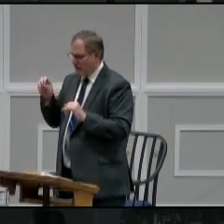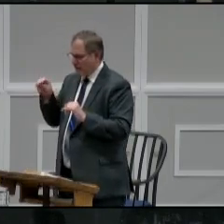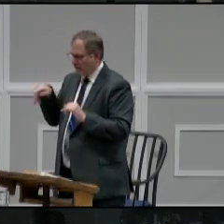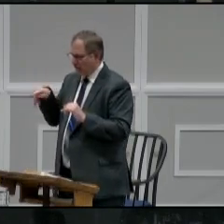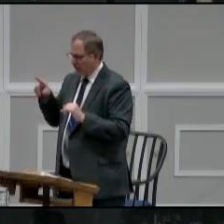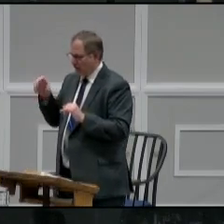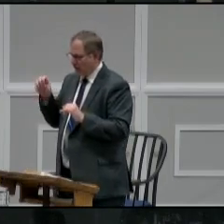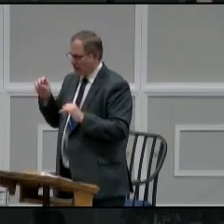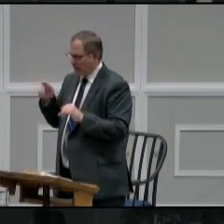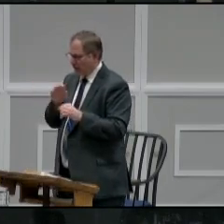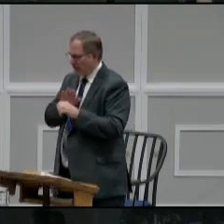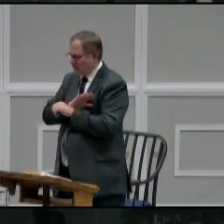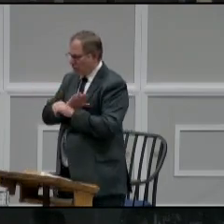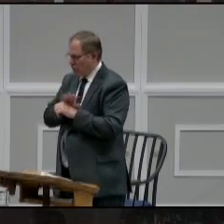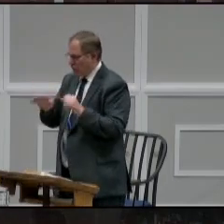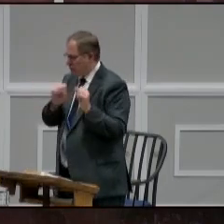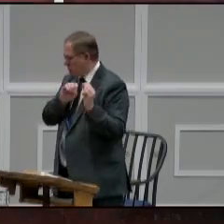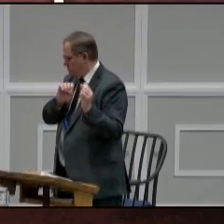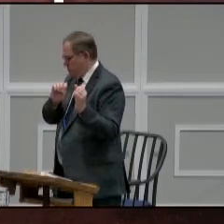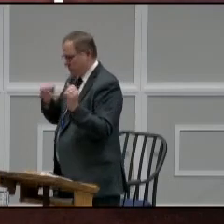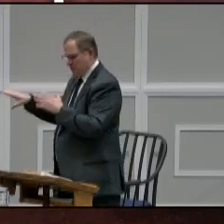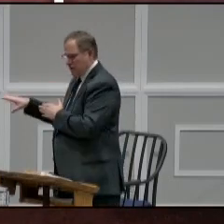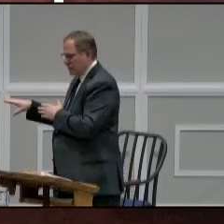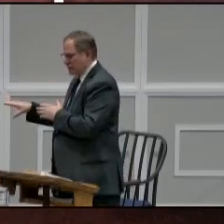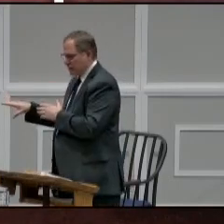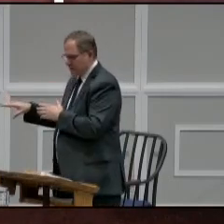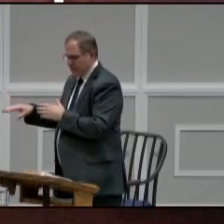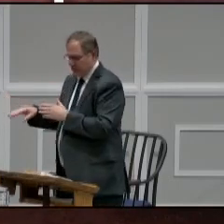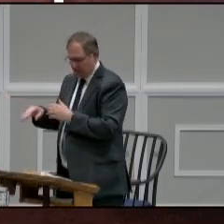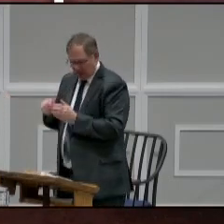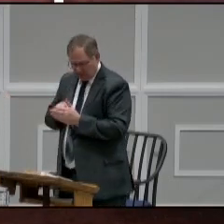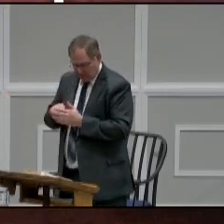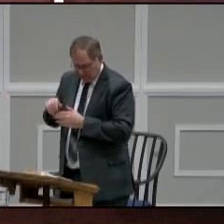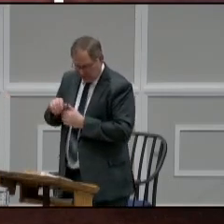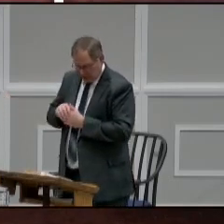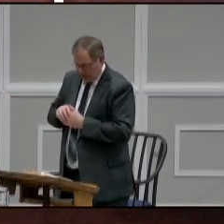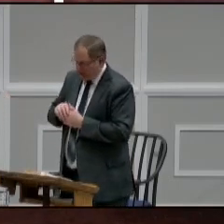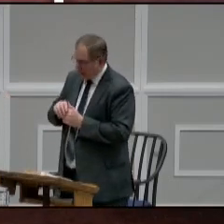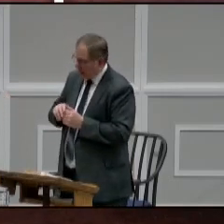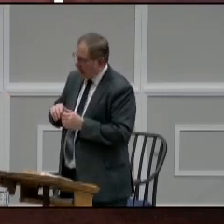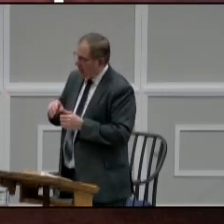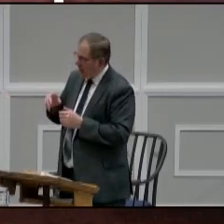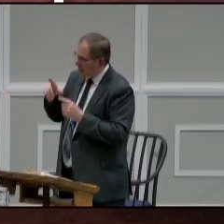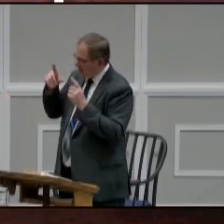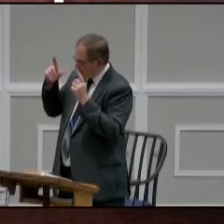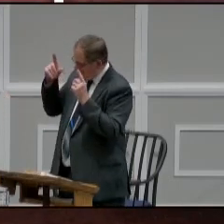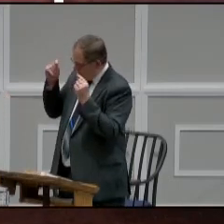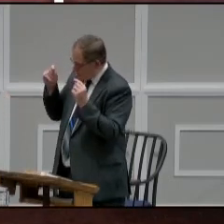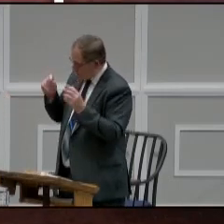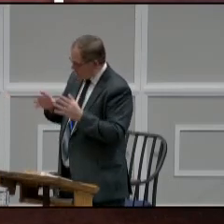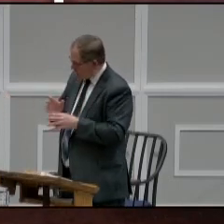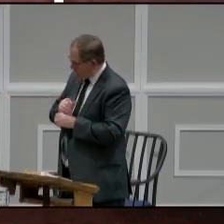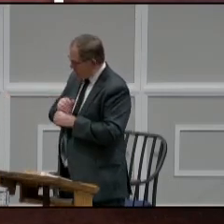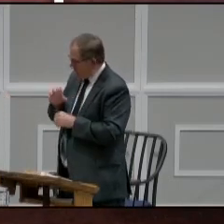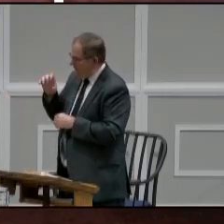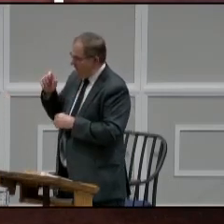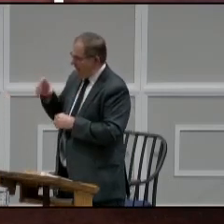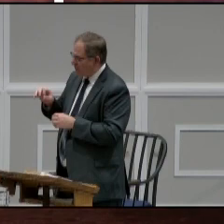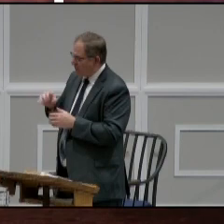Amen. Verse number 20. And he, Moses, took the calf which they had made and burnt it in the